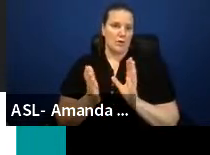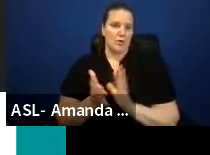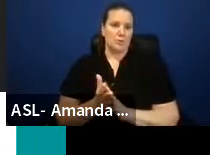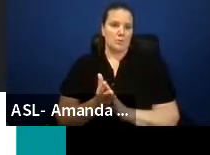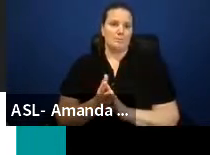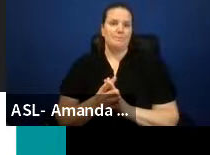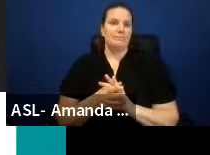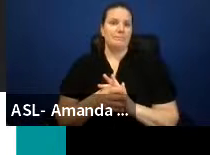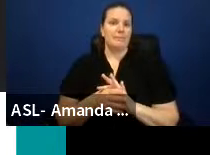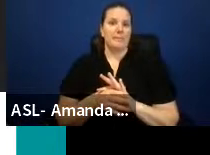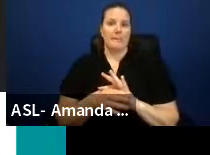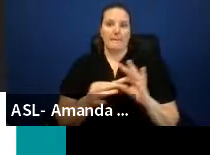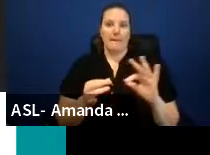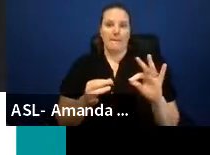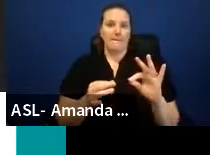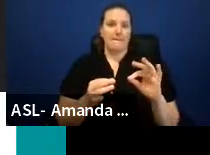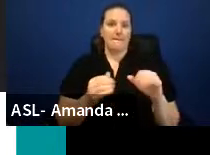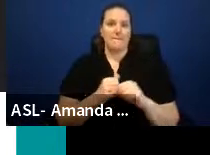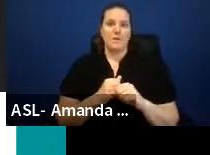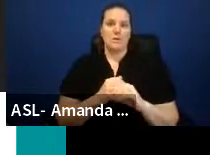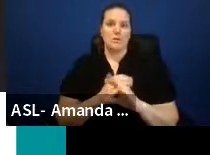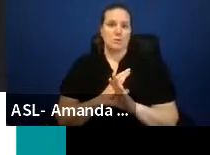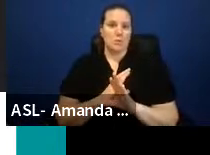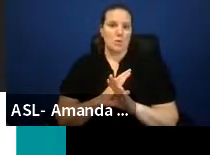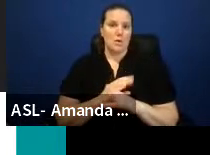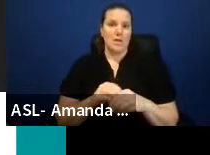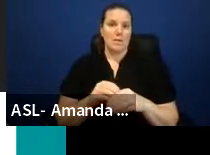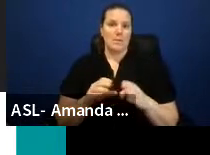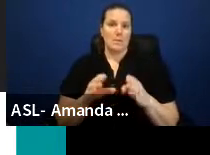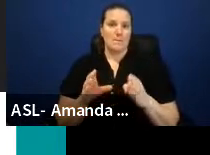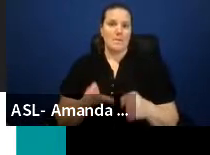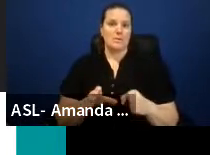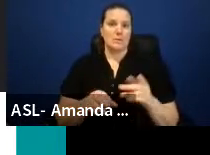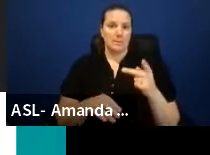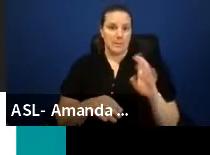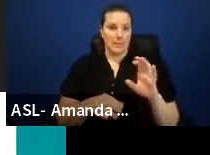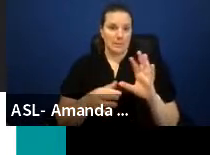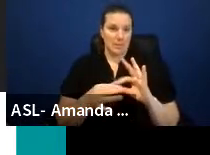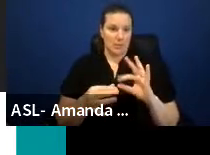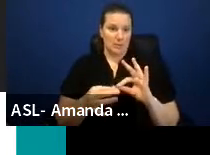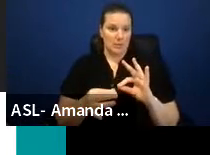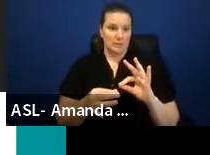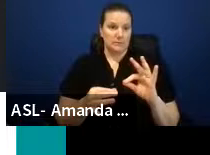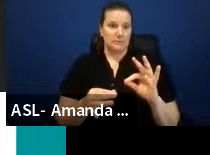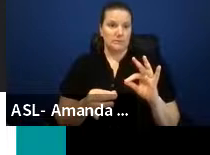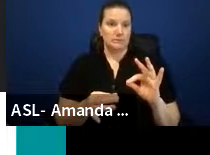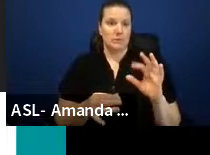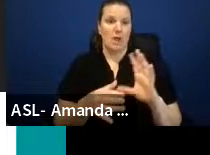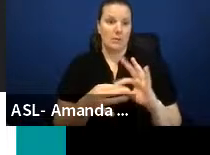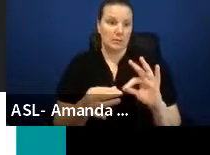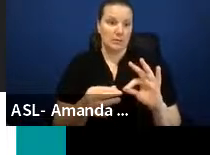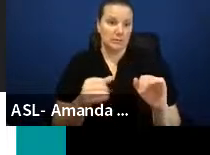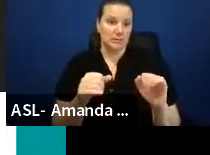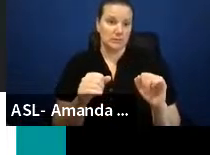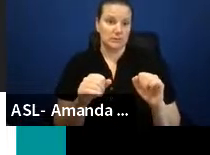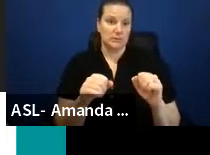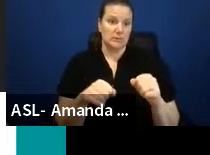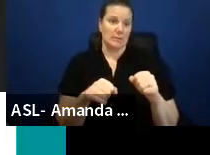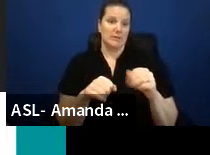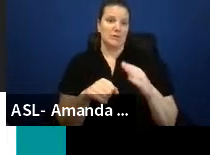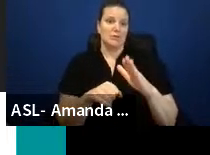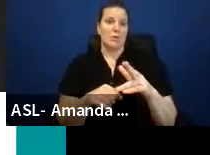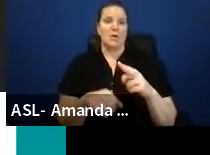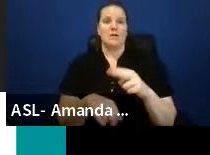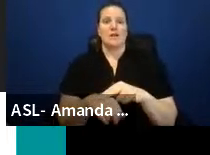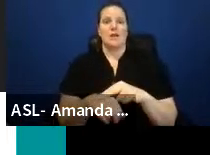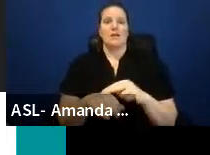comment at the virtual as well as in-person public hearings. So comments can be in your native language